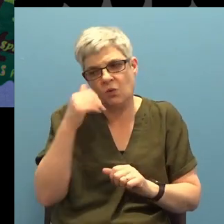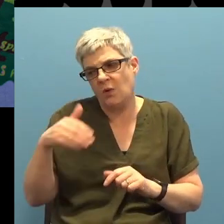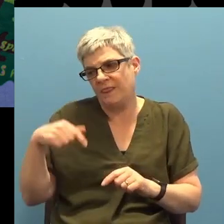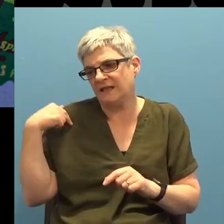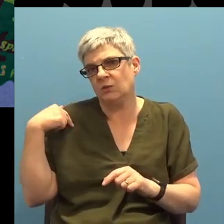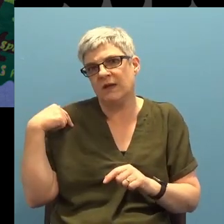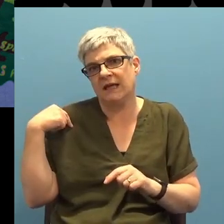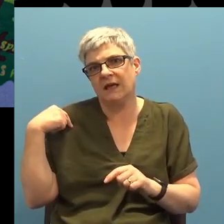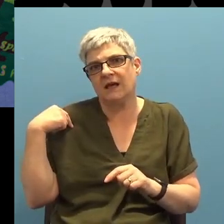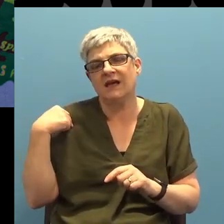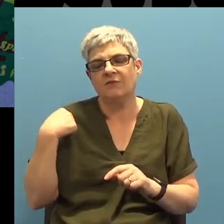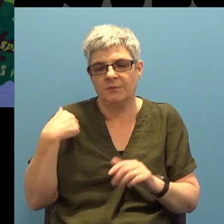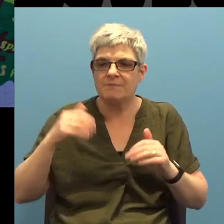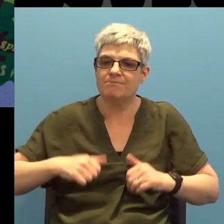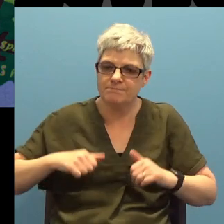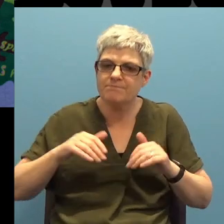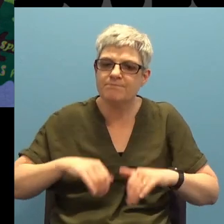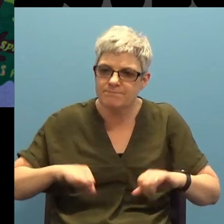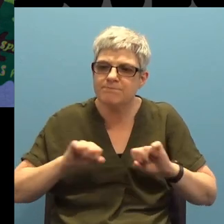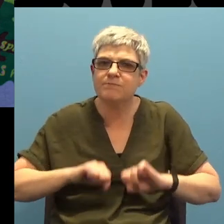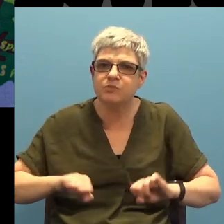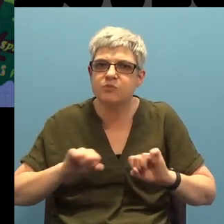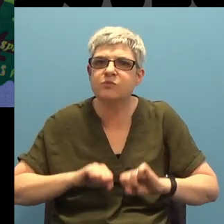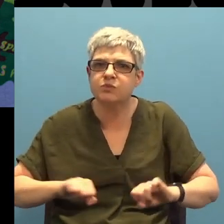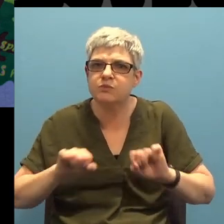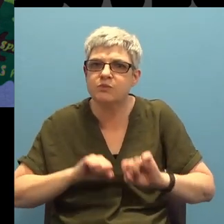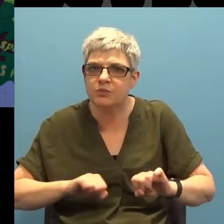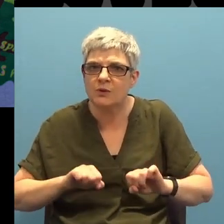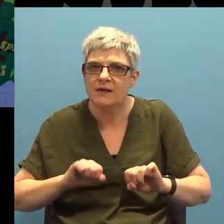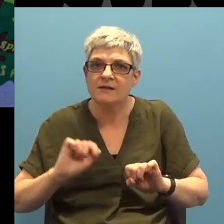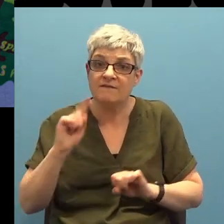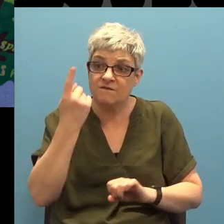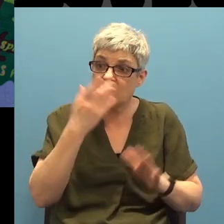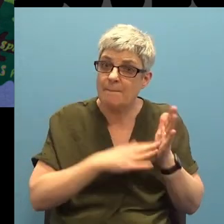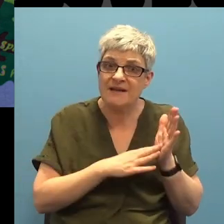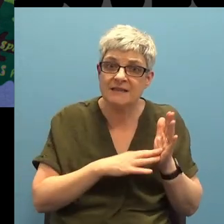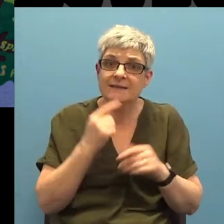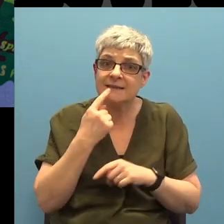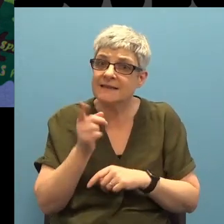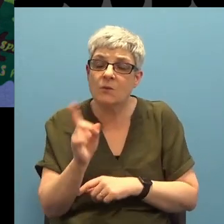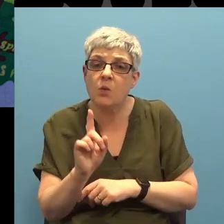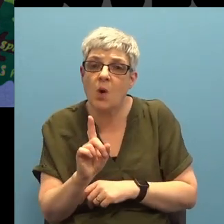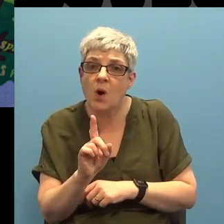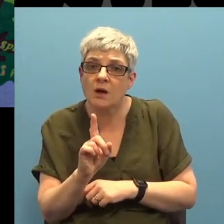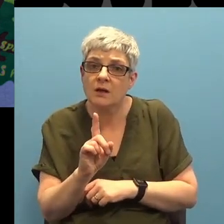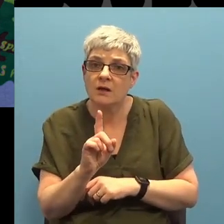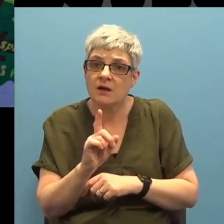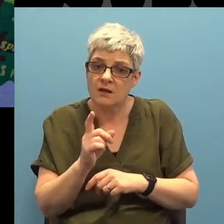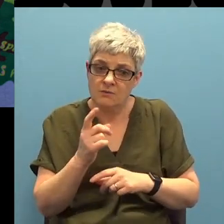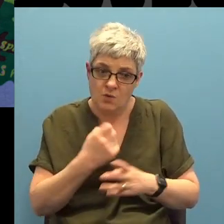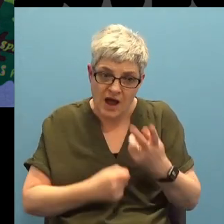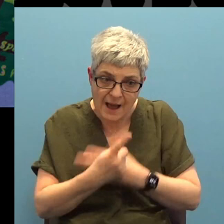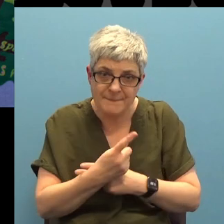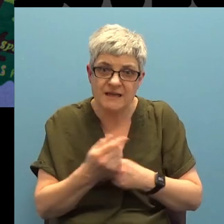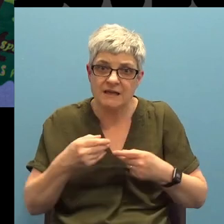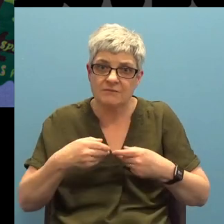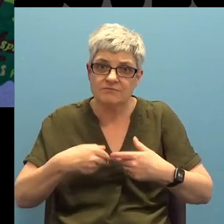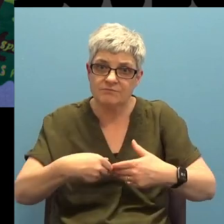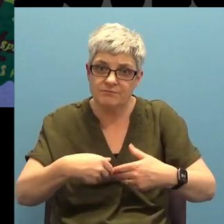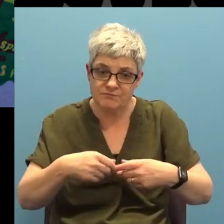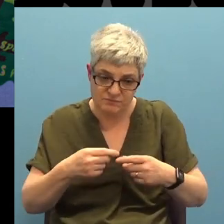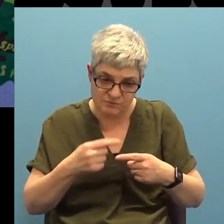us have been patiently waiting in the same way to see what the First Minister would announce as Scotland's route map out of lockdown.